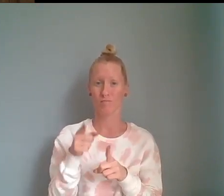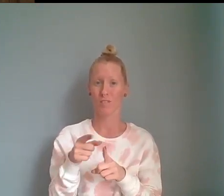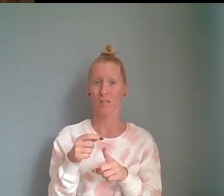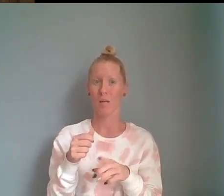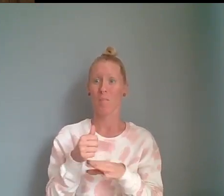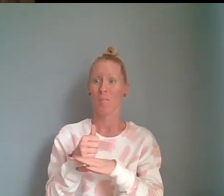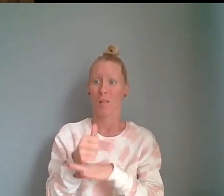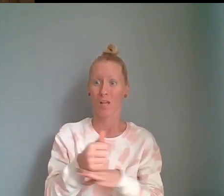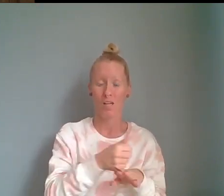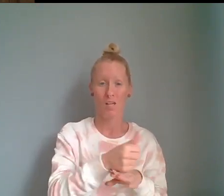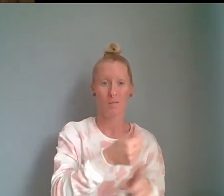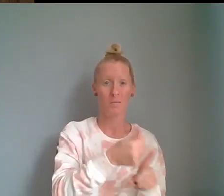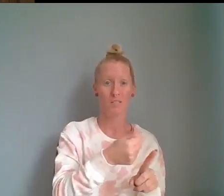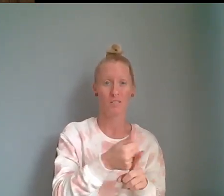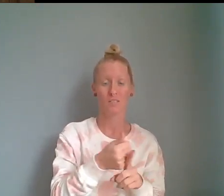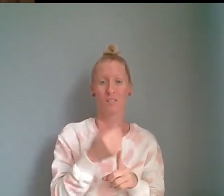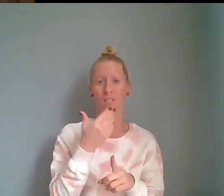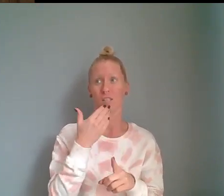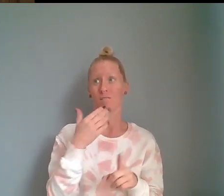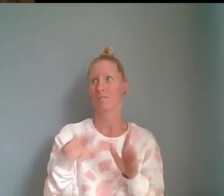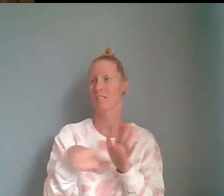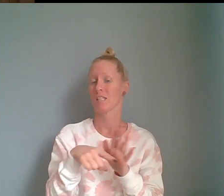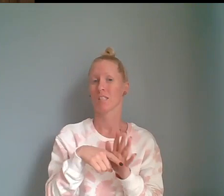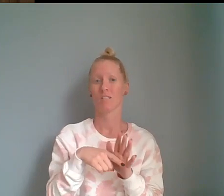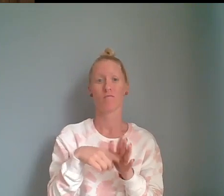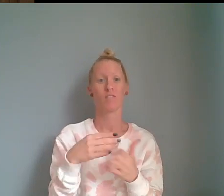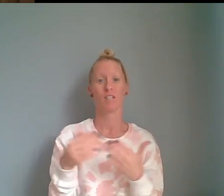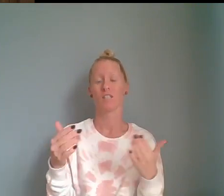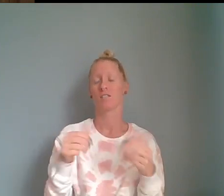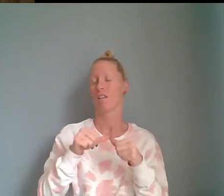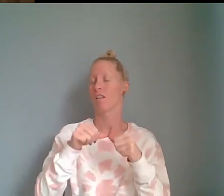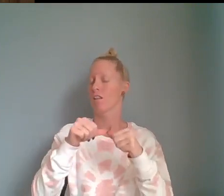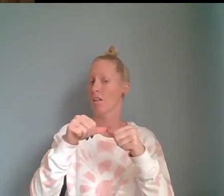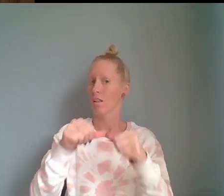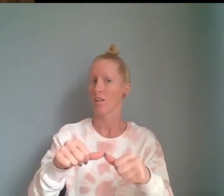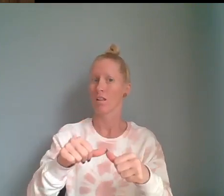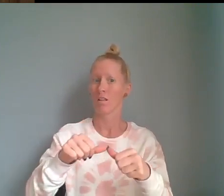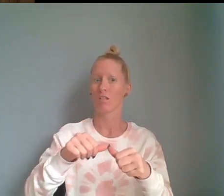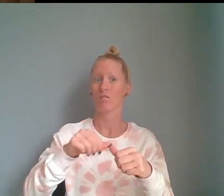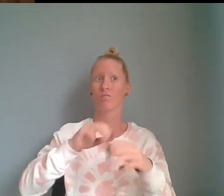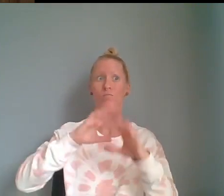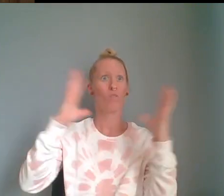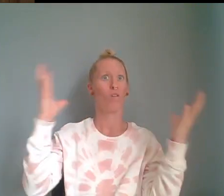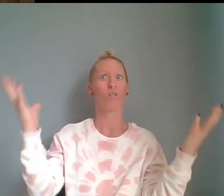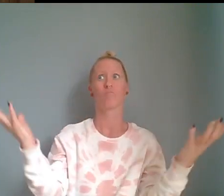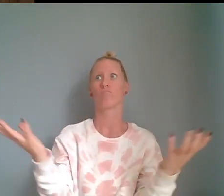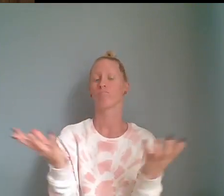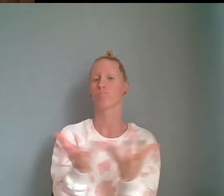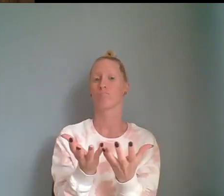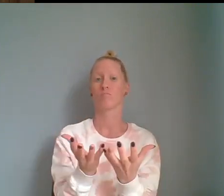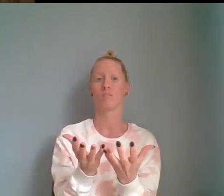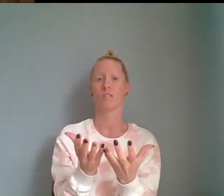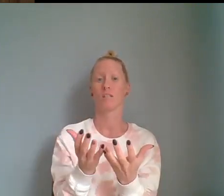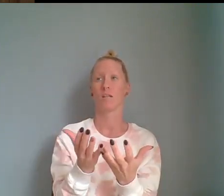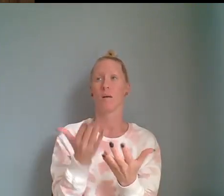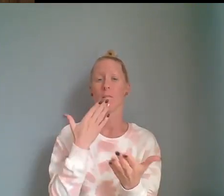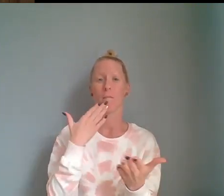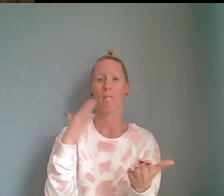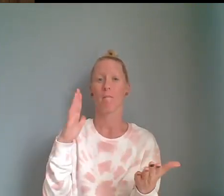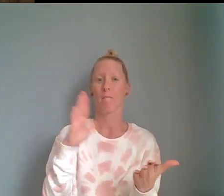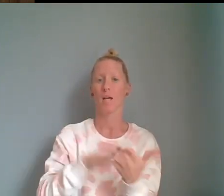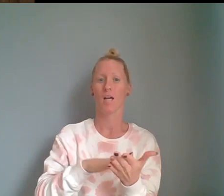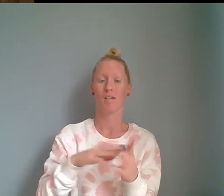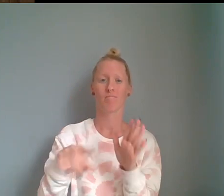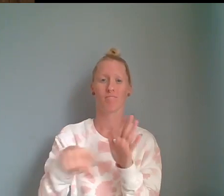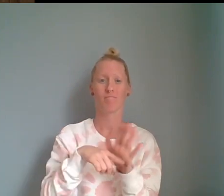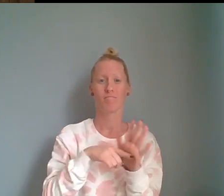see bad things as lasting forever, and that are global, they see bad events as affecting many areas of their life,